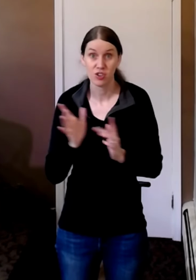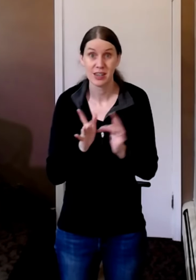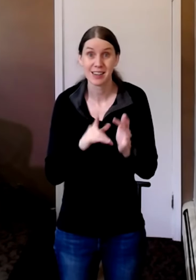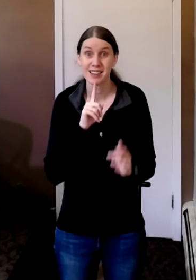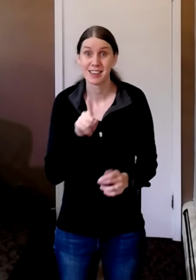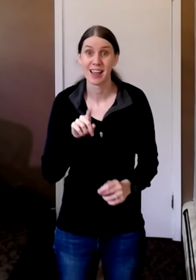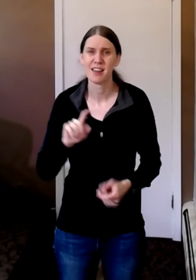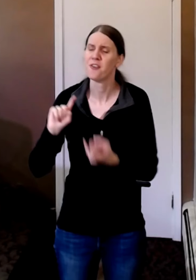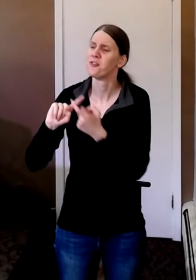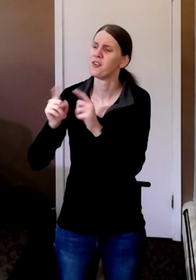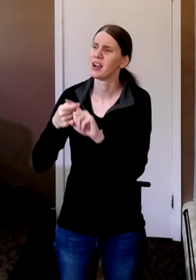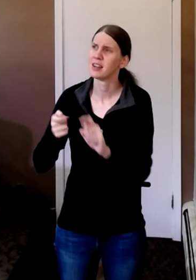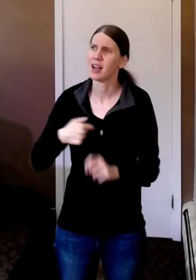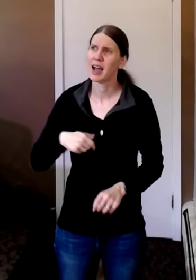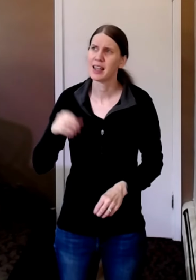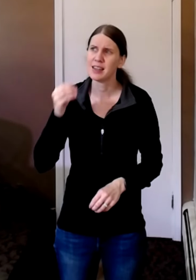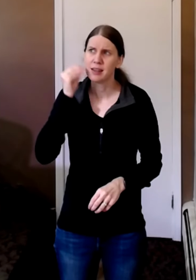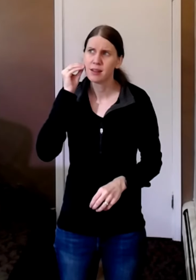today.